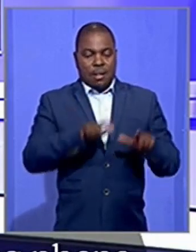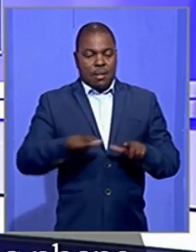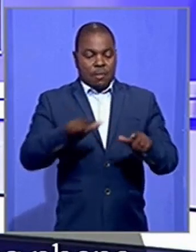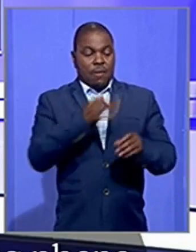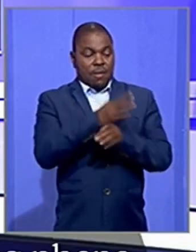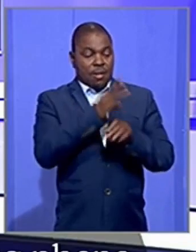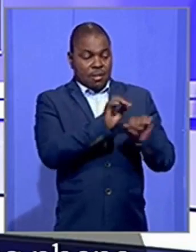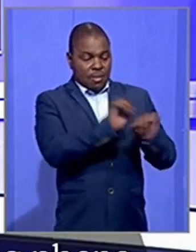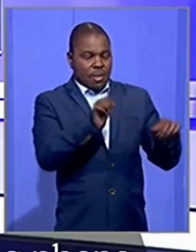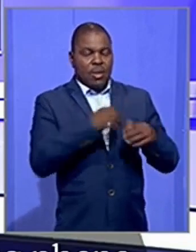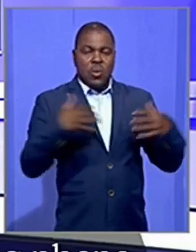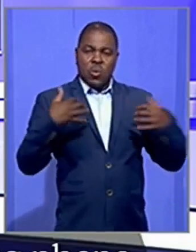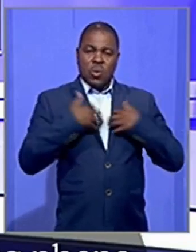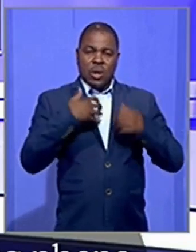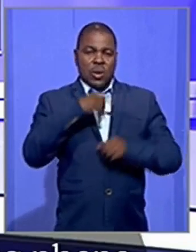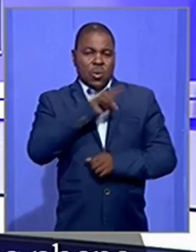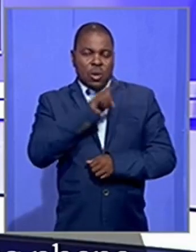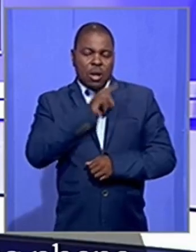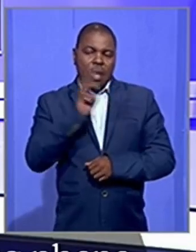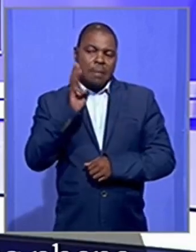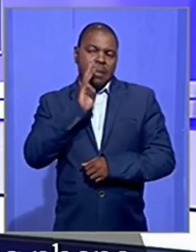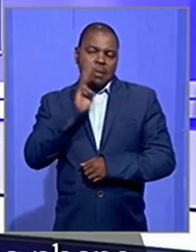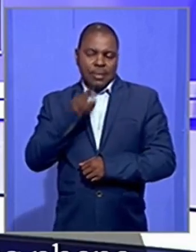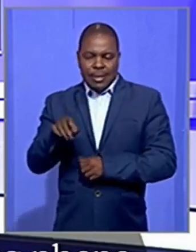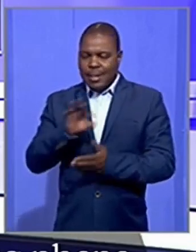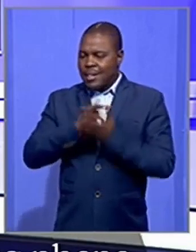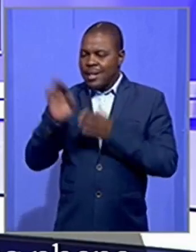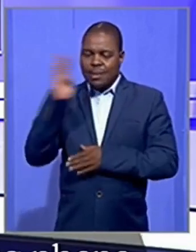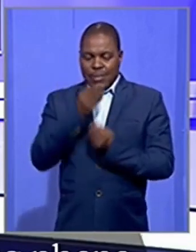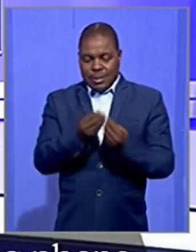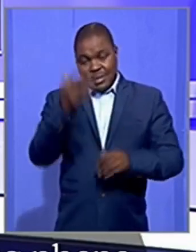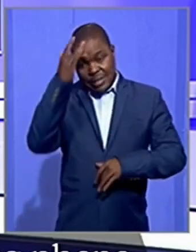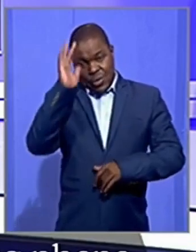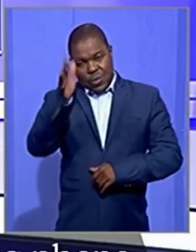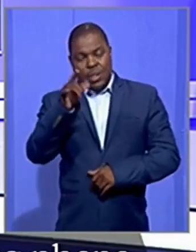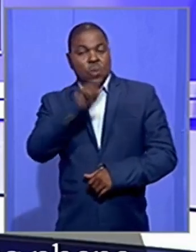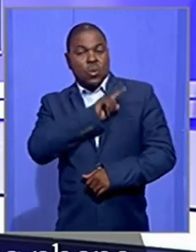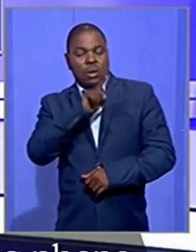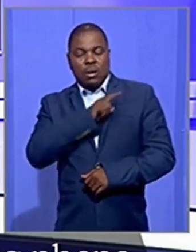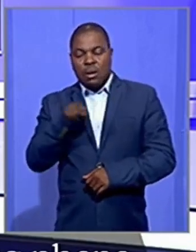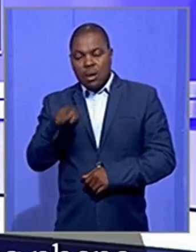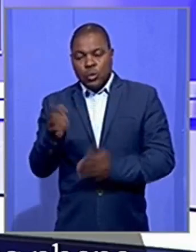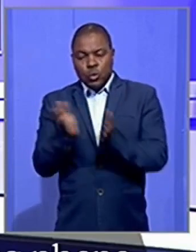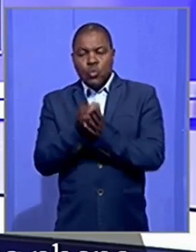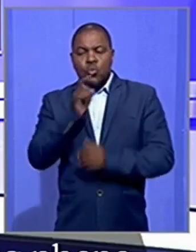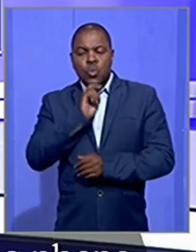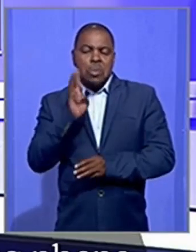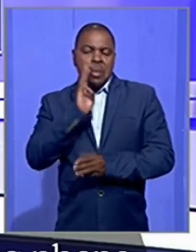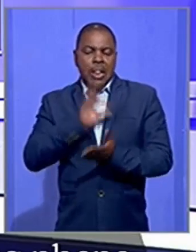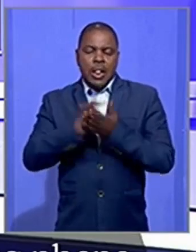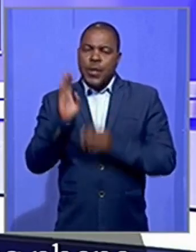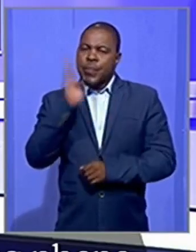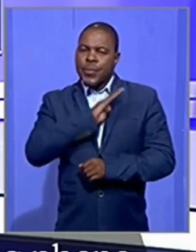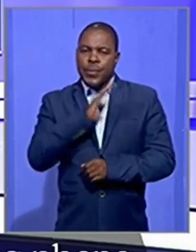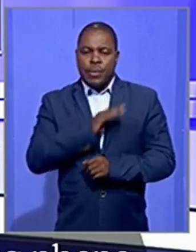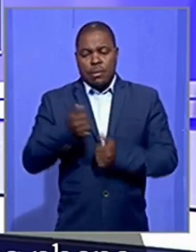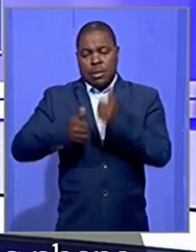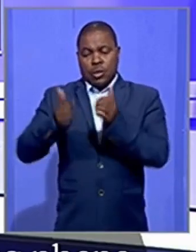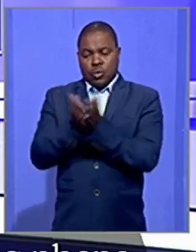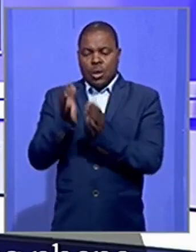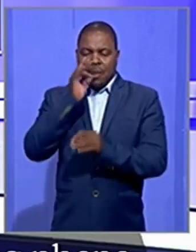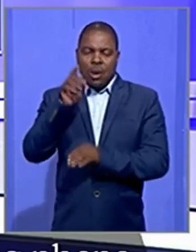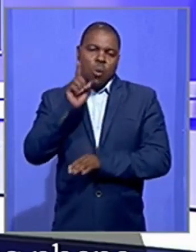bona ba tlile go bobodisiwa ke metsi a seng phepa ka ba re sekolo se dirisa metsi a sa phepafadiwang. Bothati jwa re go sengwa ga mosimo